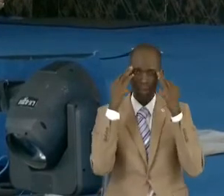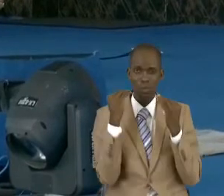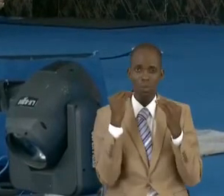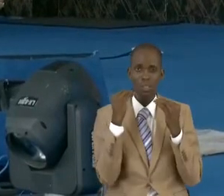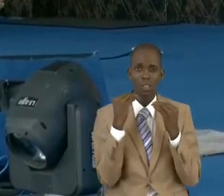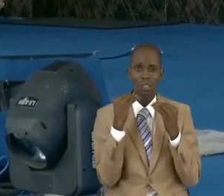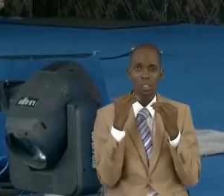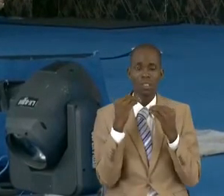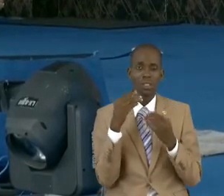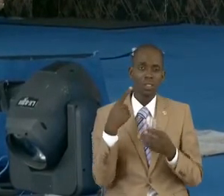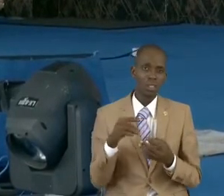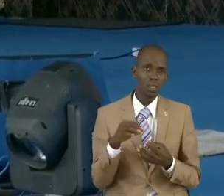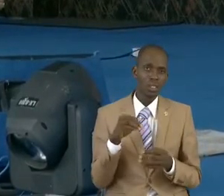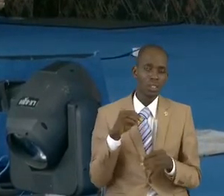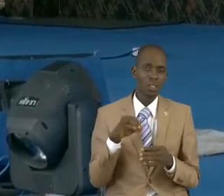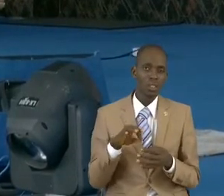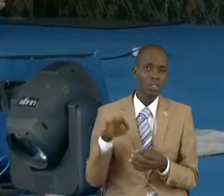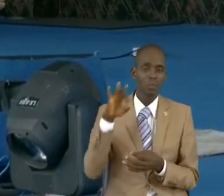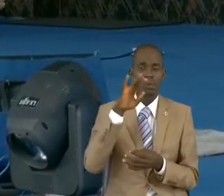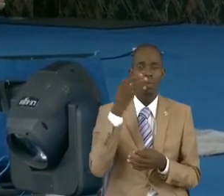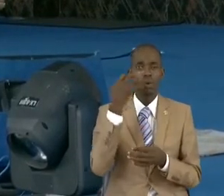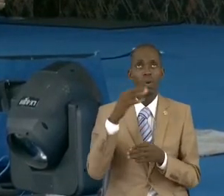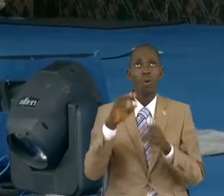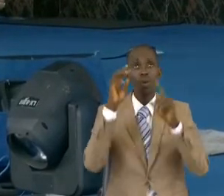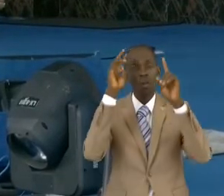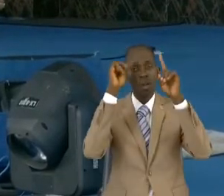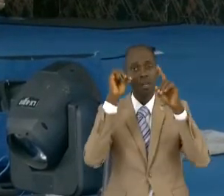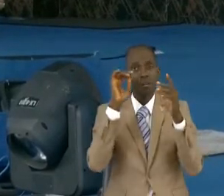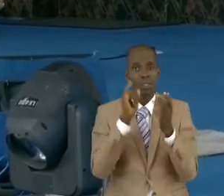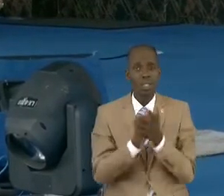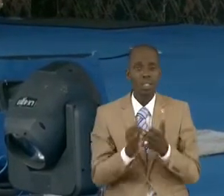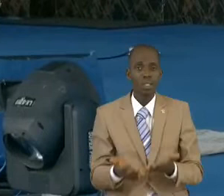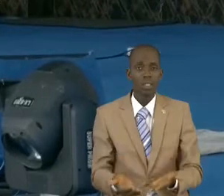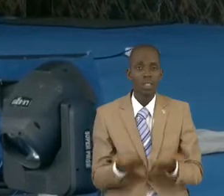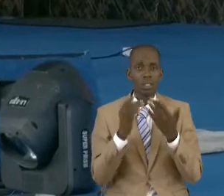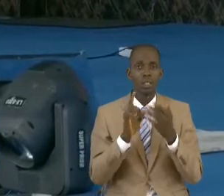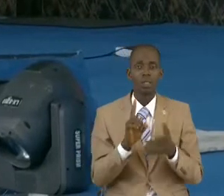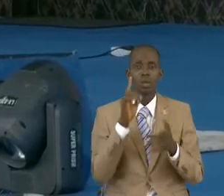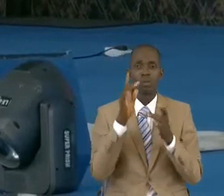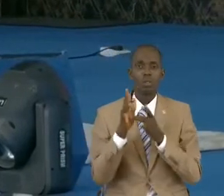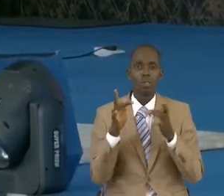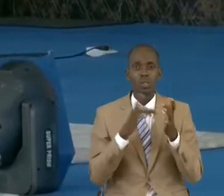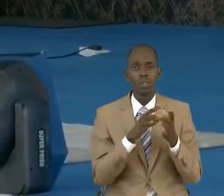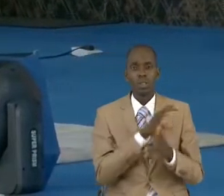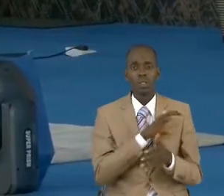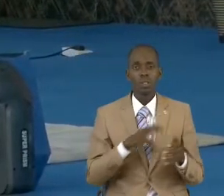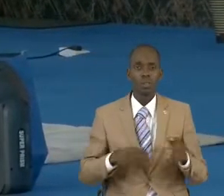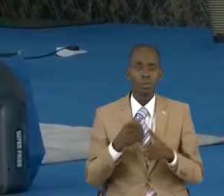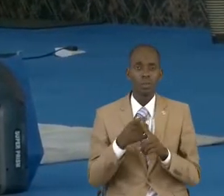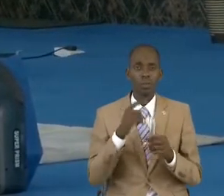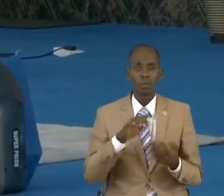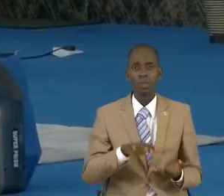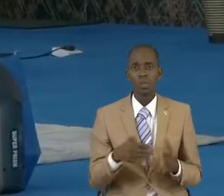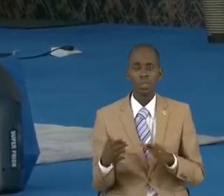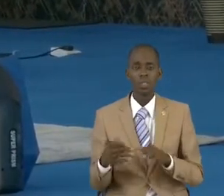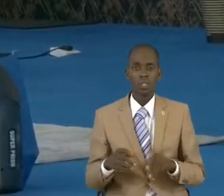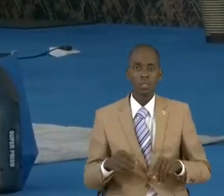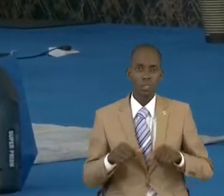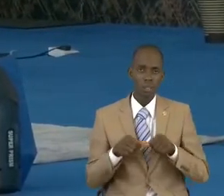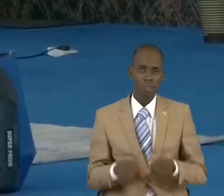spirit of him that raised up Jesus from the dead dwell in you,